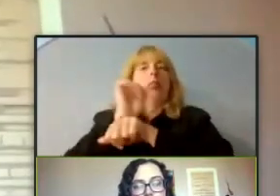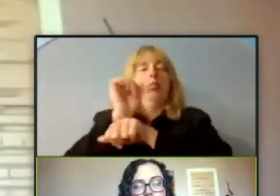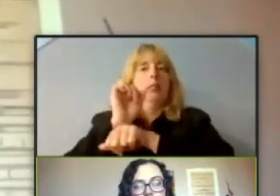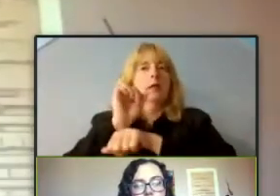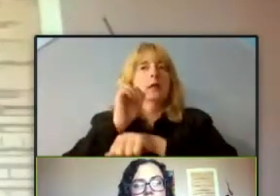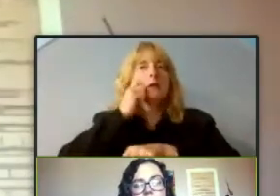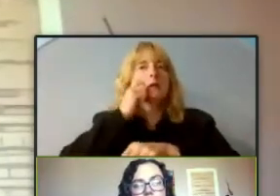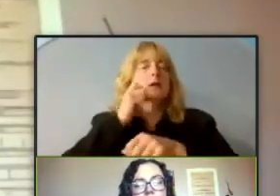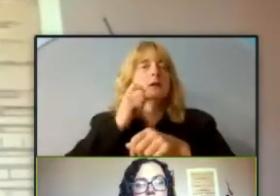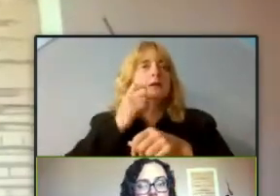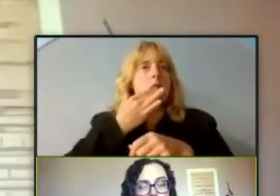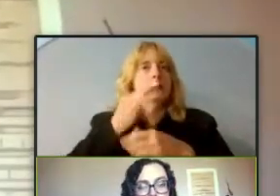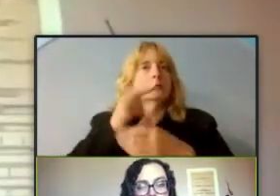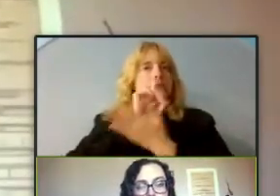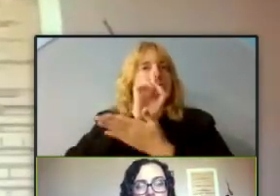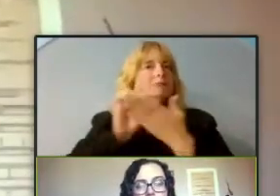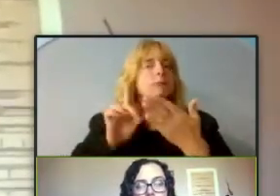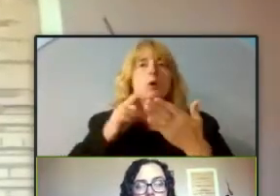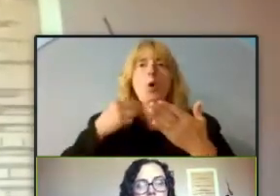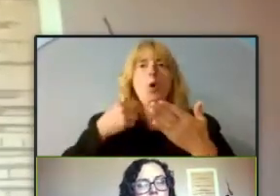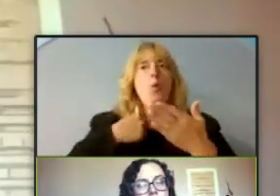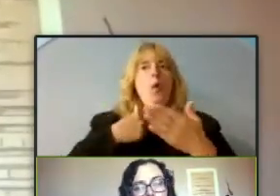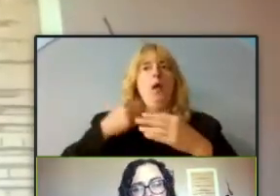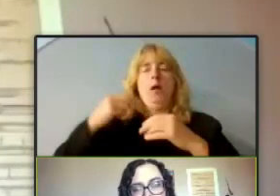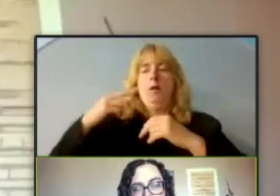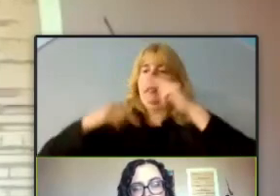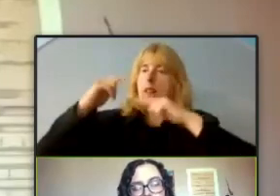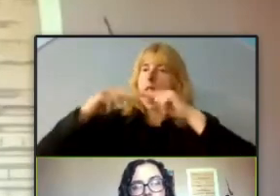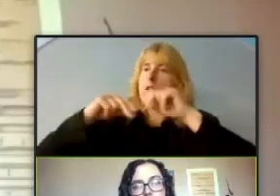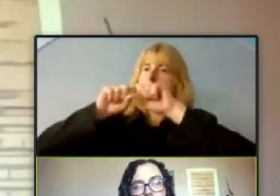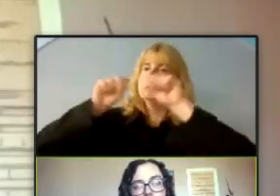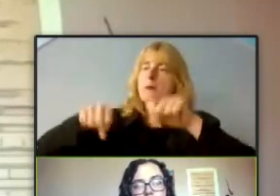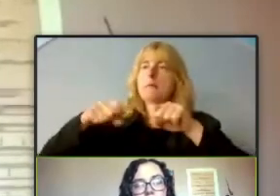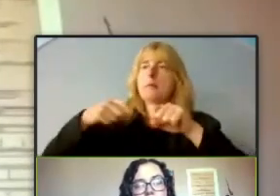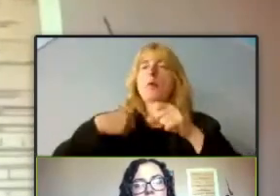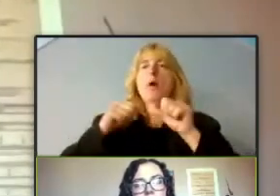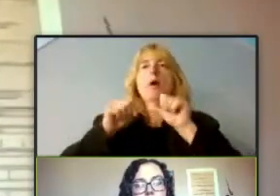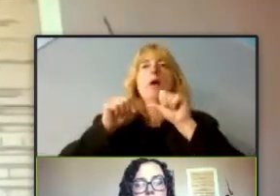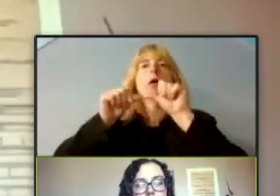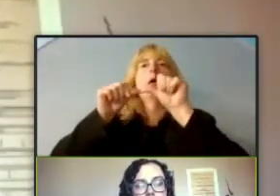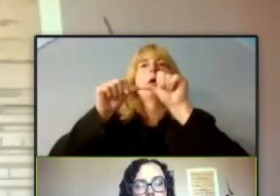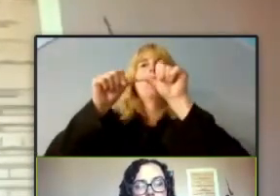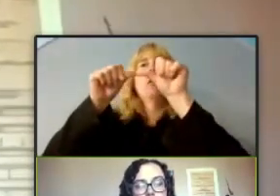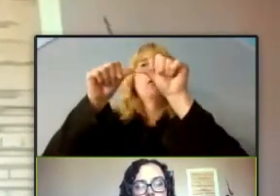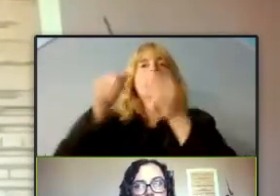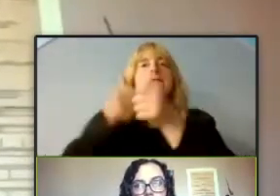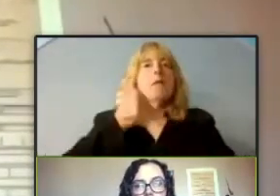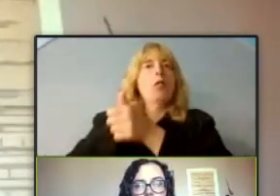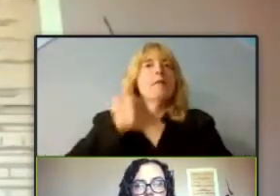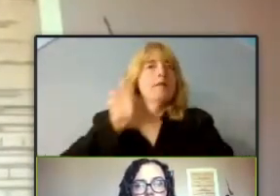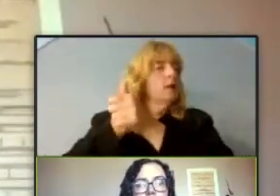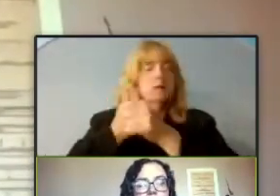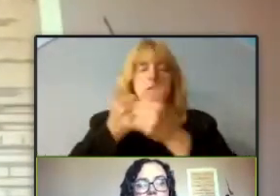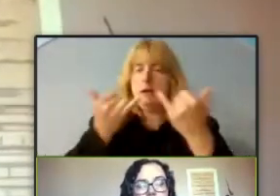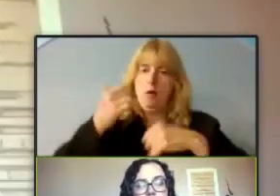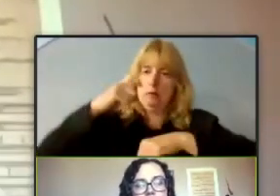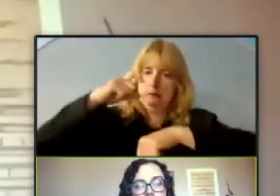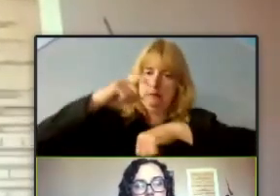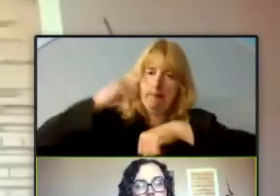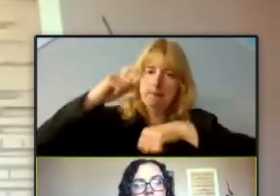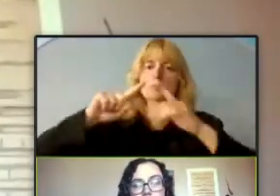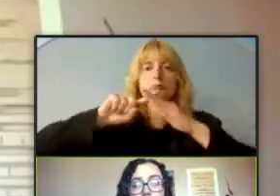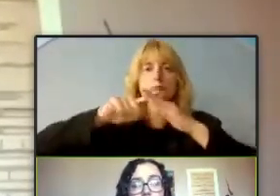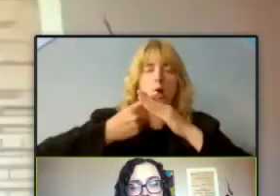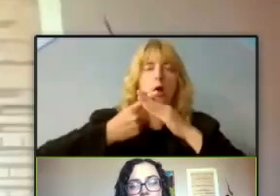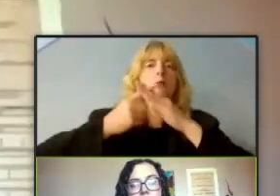these systems and we continue to benefit from them. We've been propping them up, so it's time to start to tear them down. It's not enough to